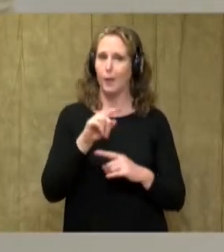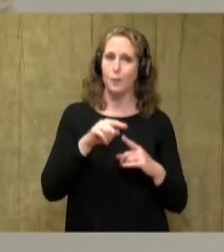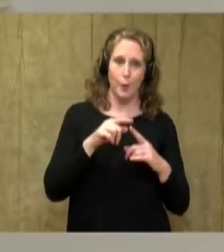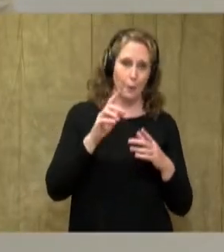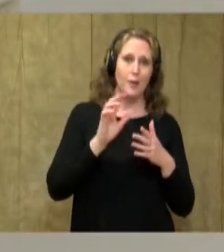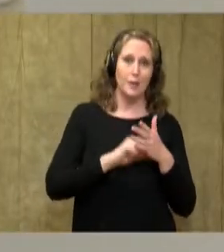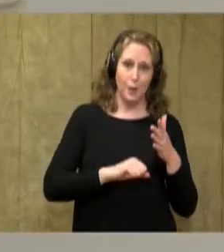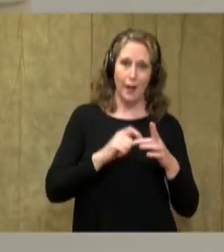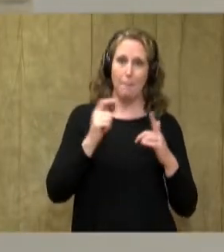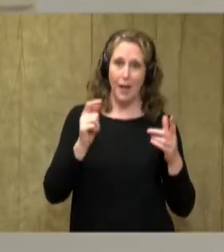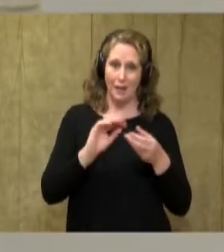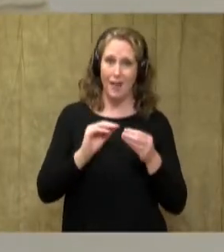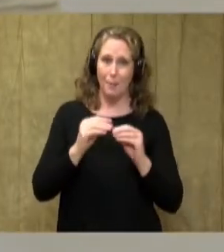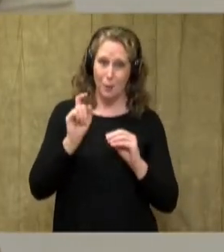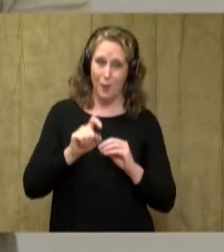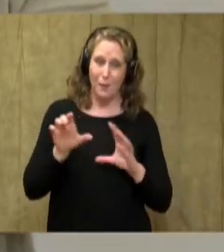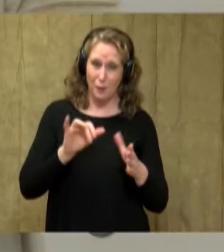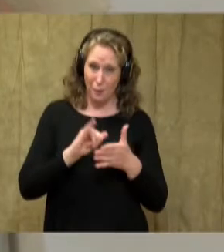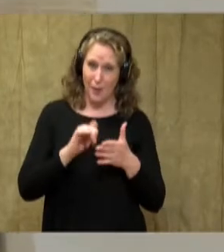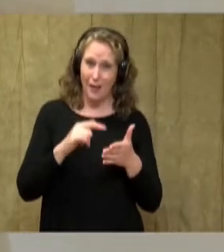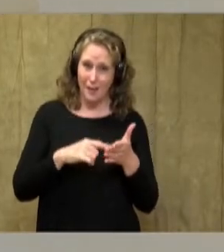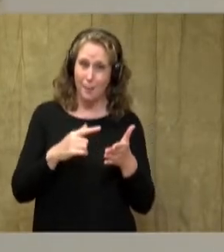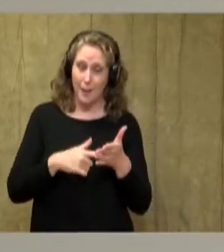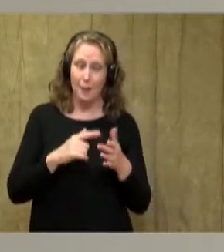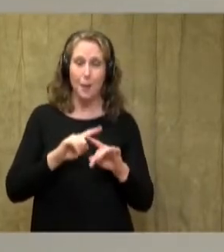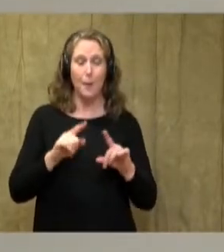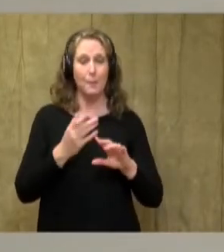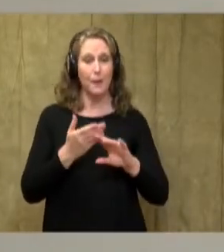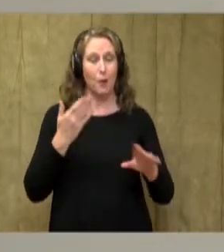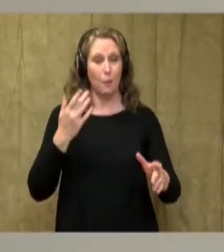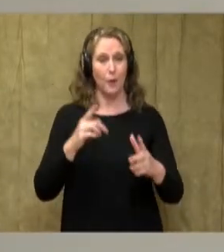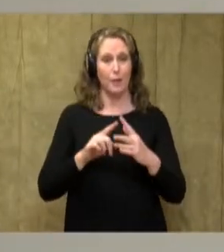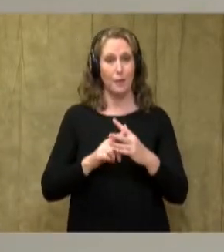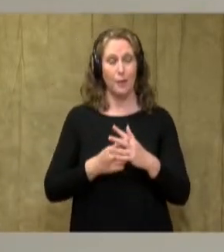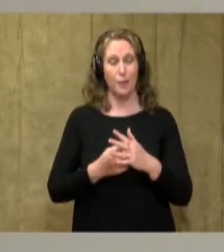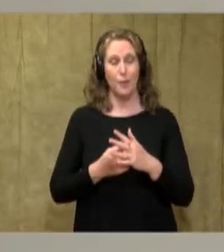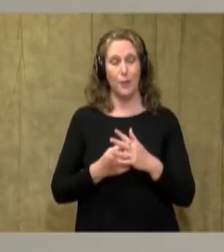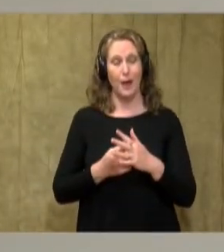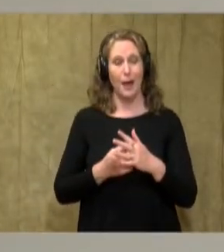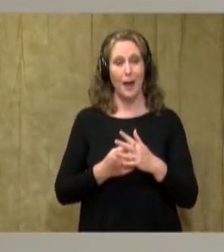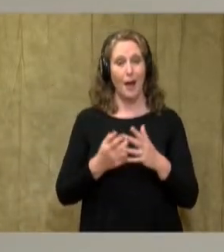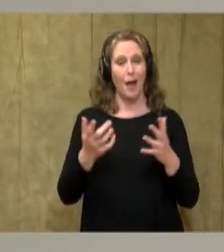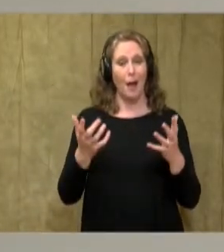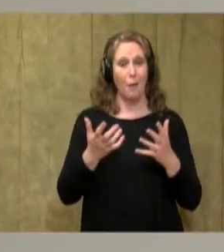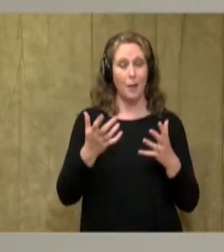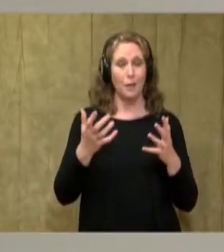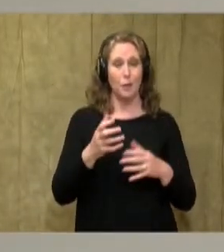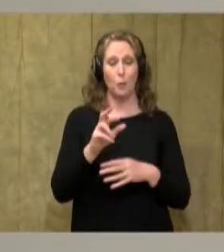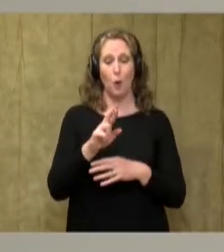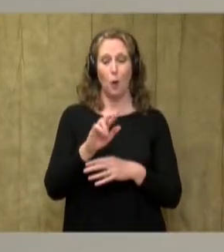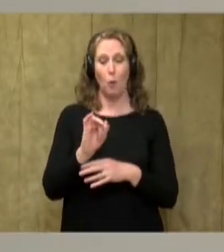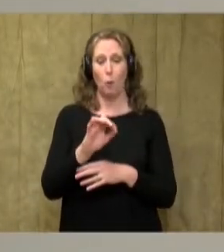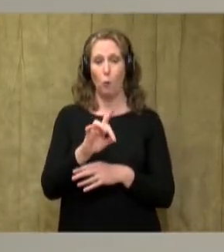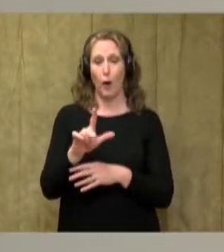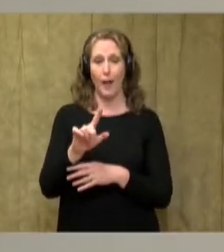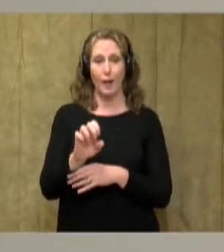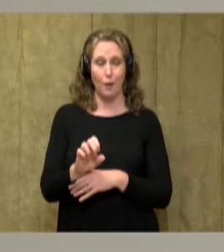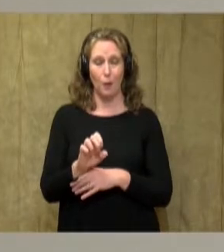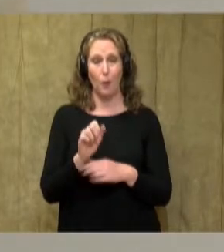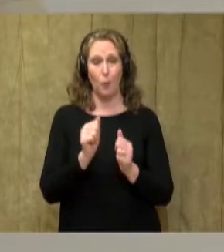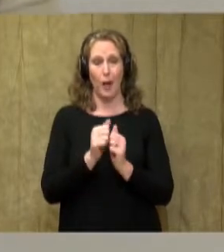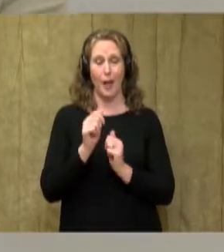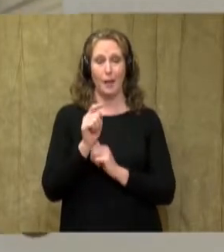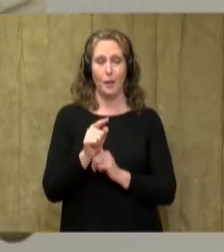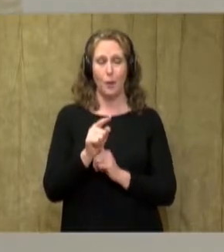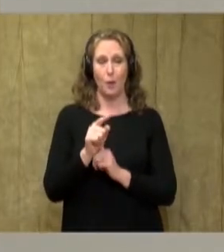big numbers. So we will finish that up today. But before we get started, I want to do a riddle with you guys. So as